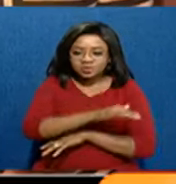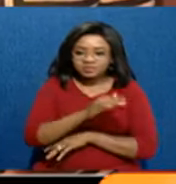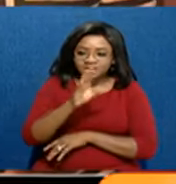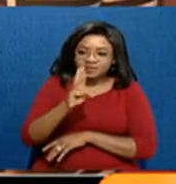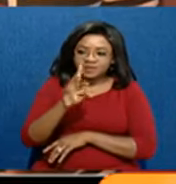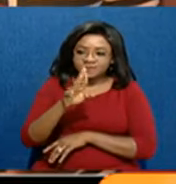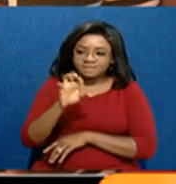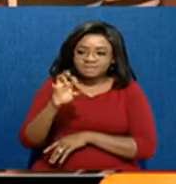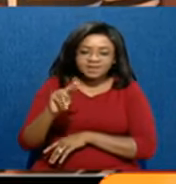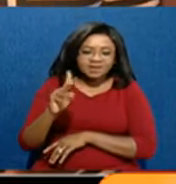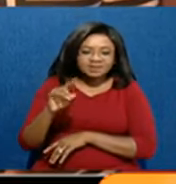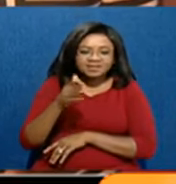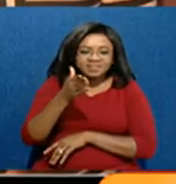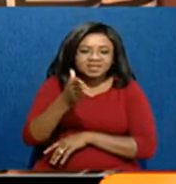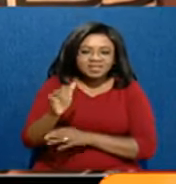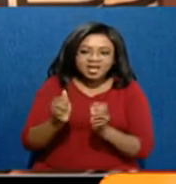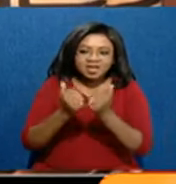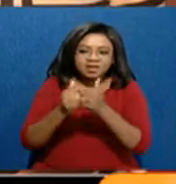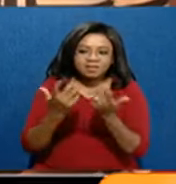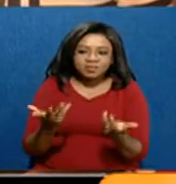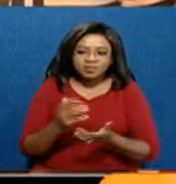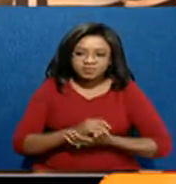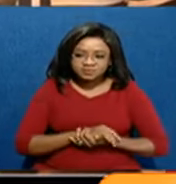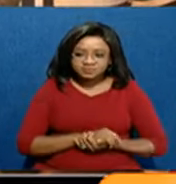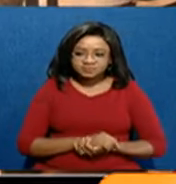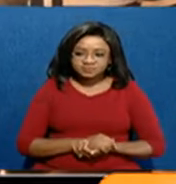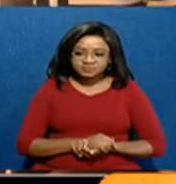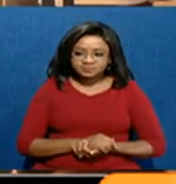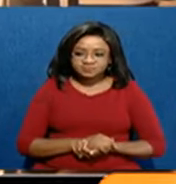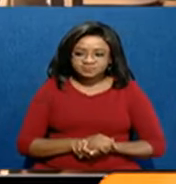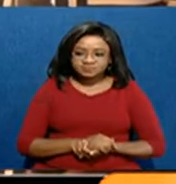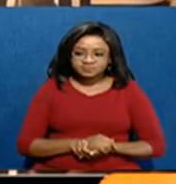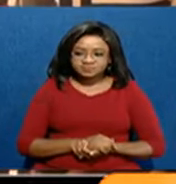What can you tell us so far in as far as the progress is concerned?